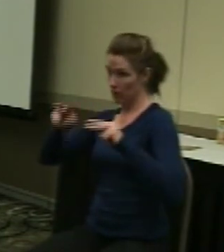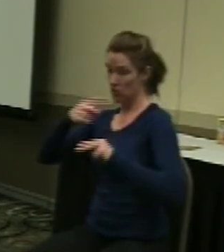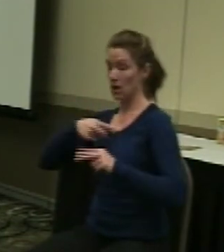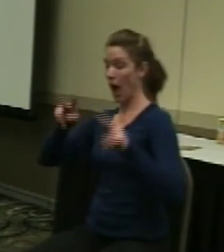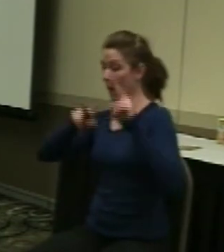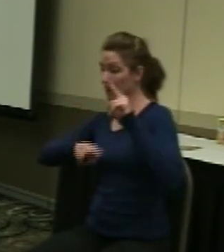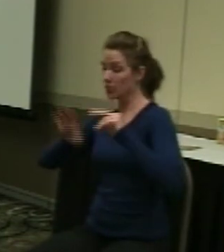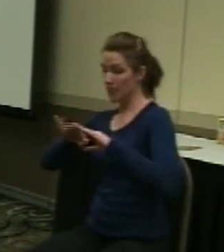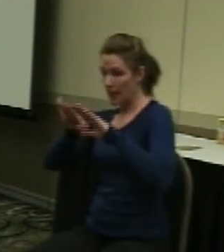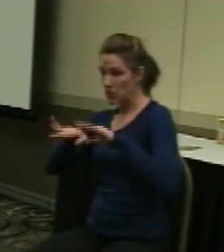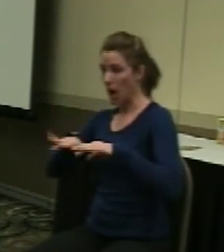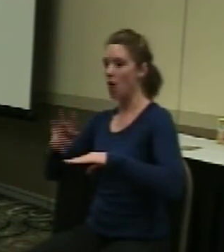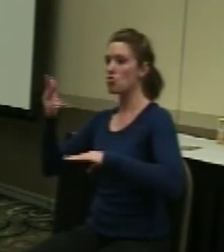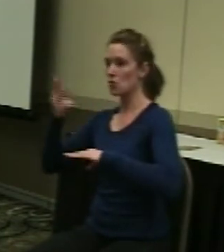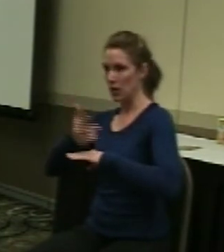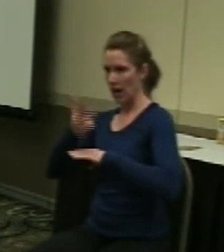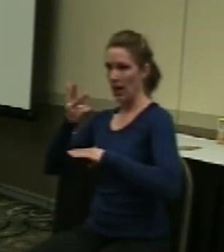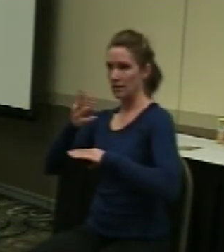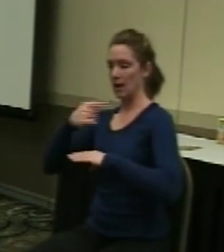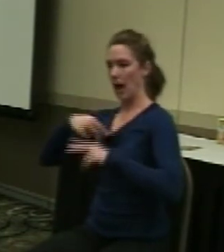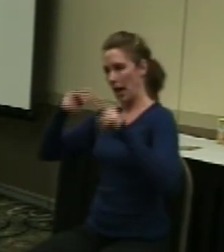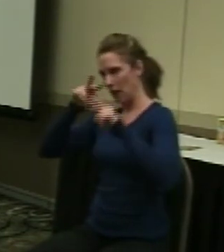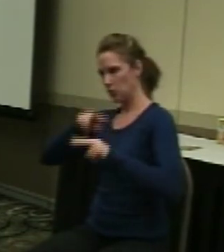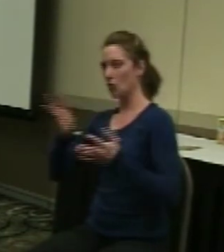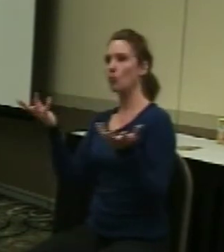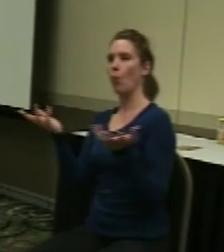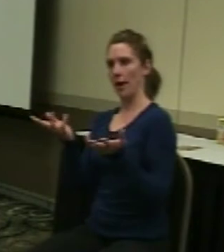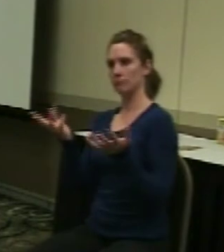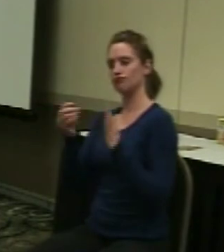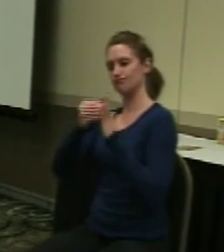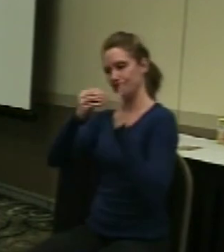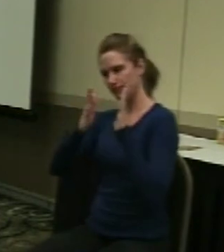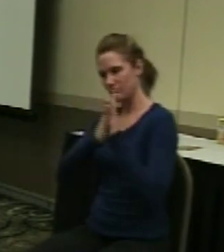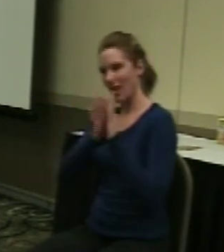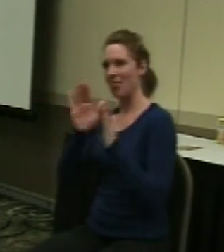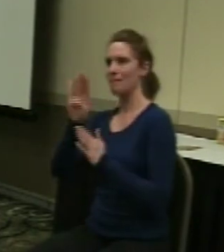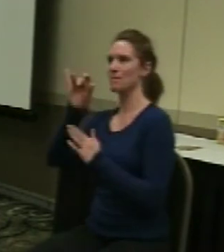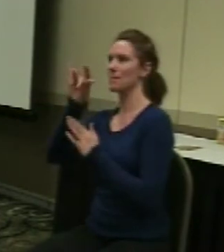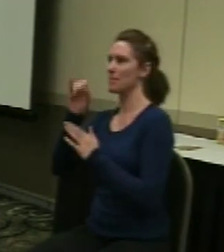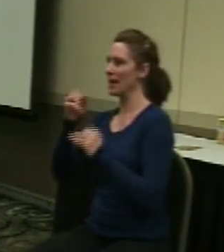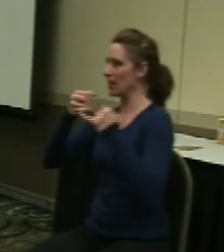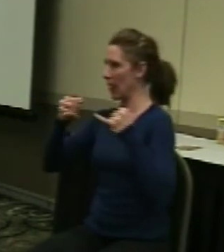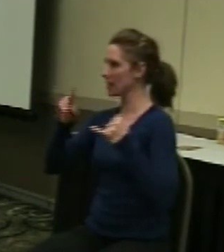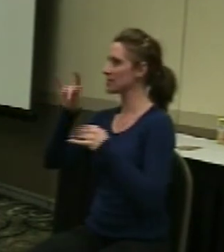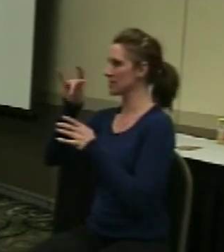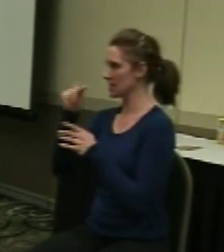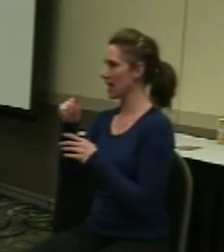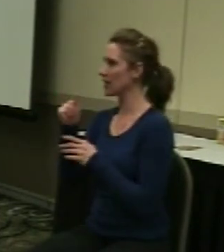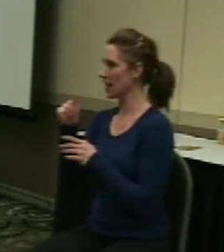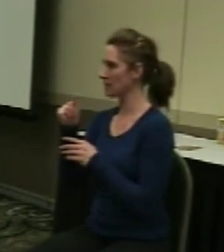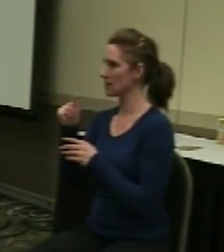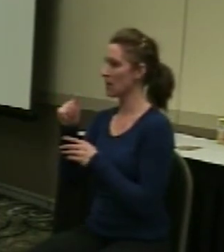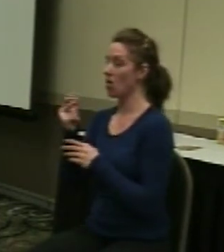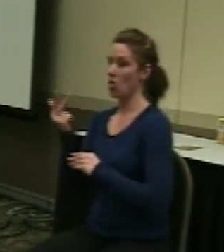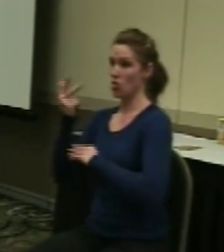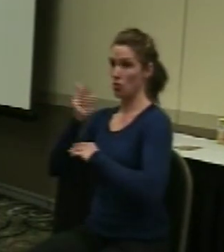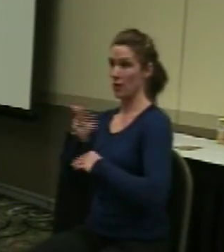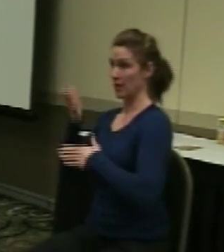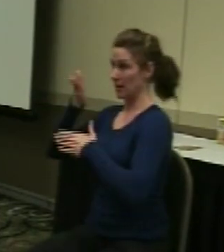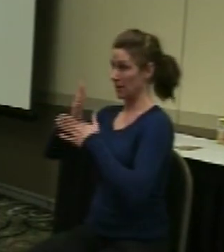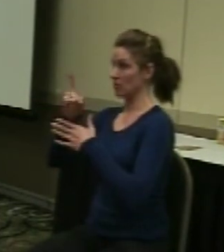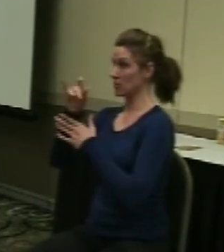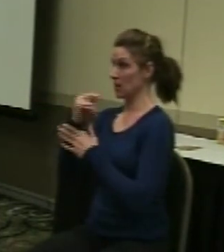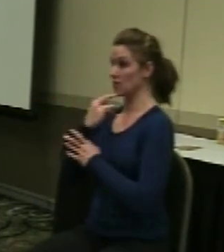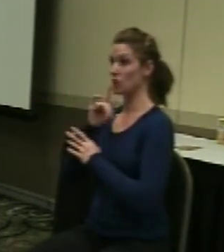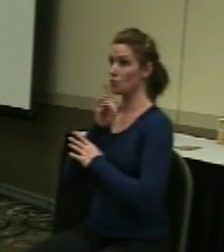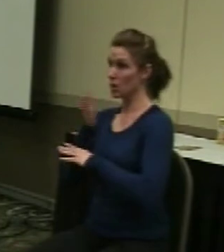this child 3 different days, and this is what I have. That's kind of like baseline data. And then 3 days of intervention data too, to say he's really